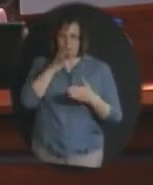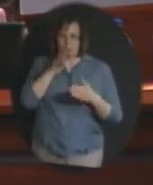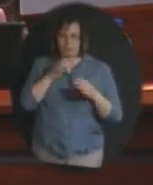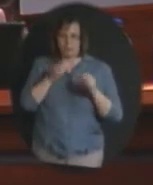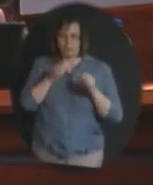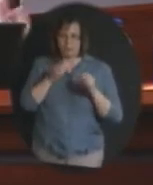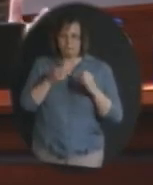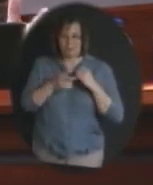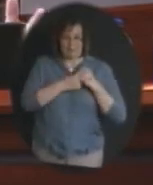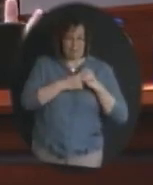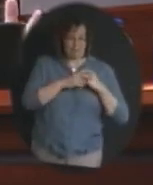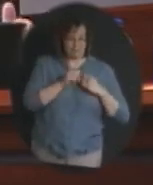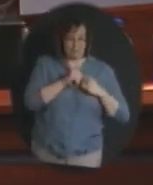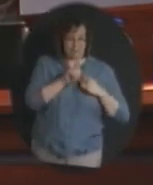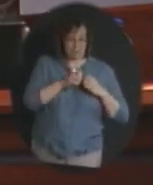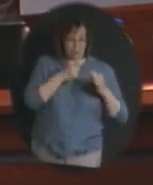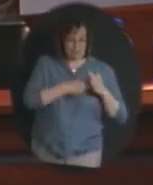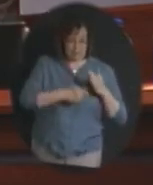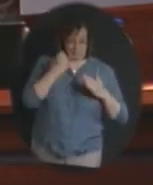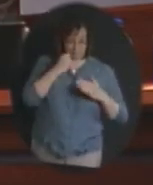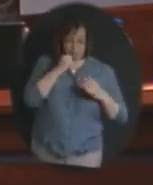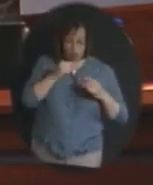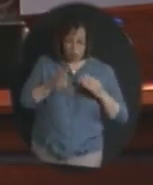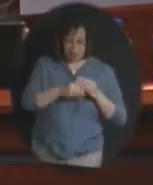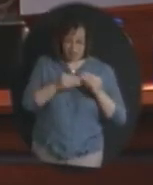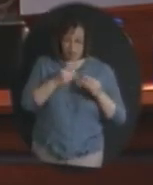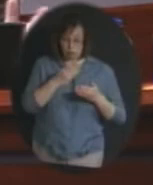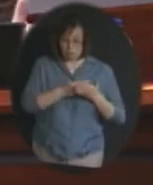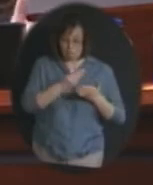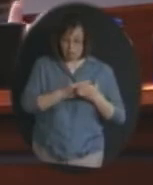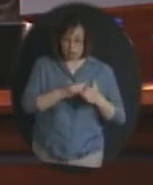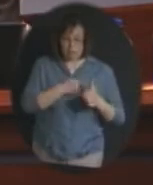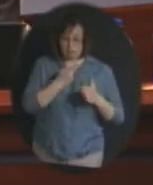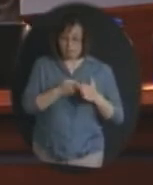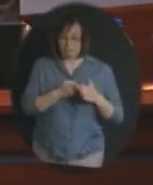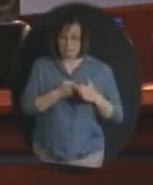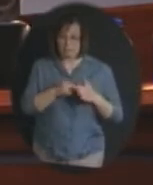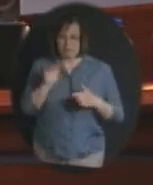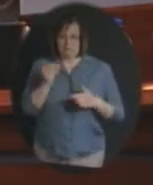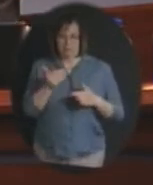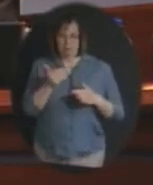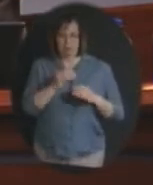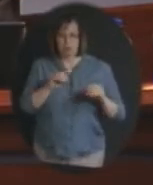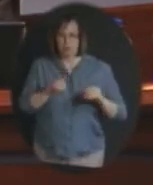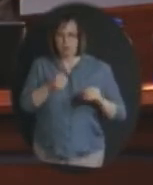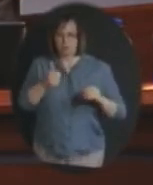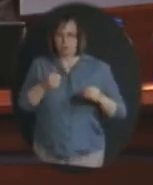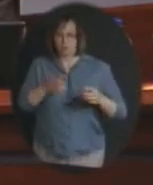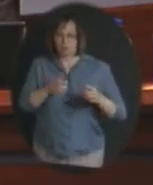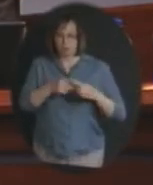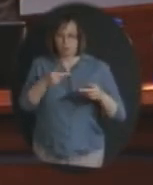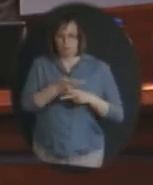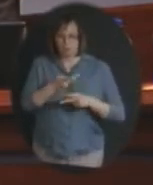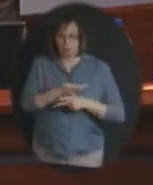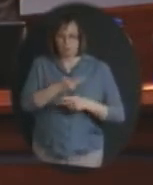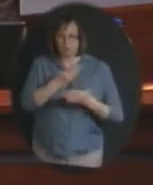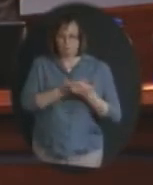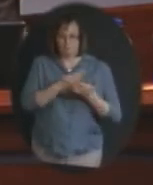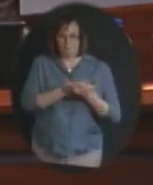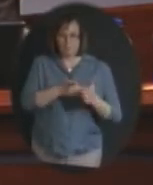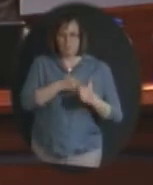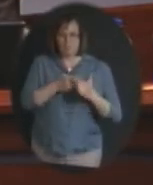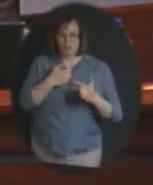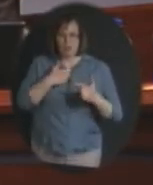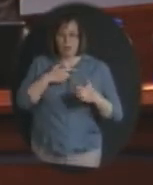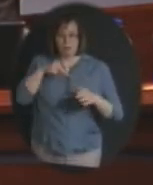sales tax. And if they don't get that done and put into the budget, then it appears no other way to balance the budget but yet to have